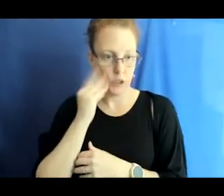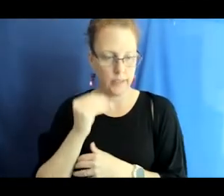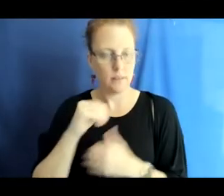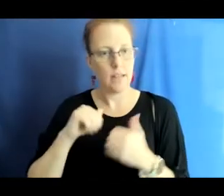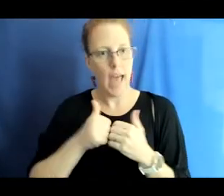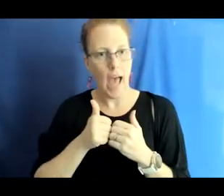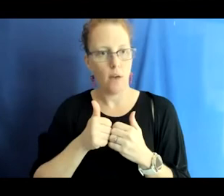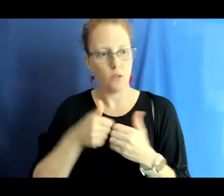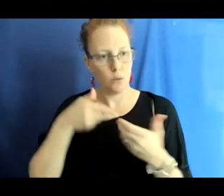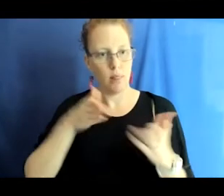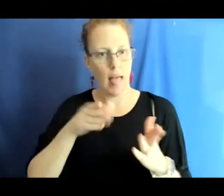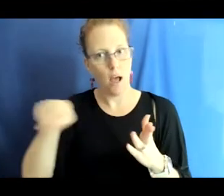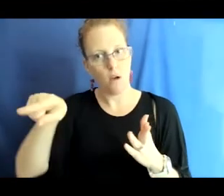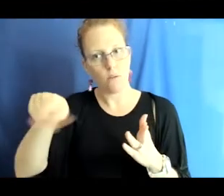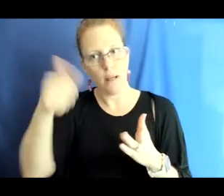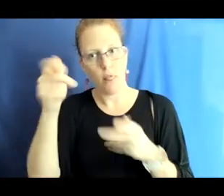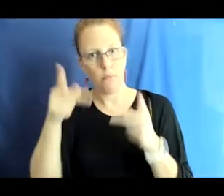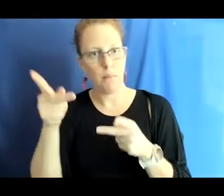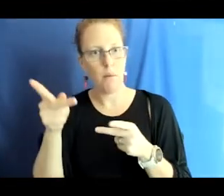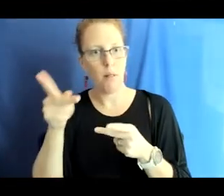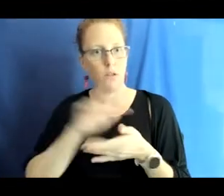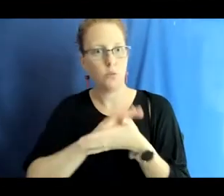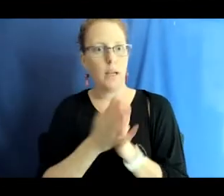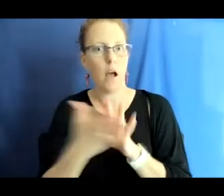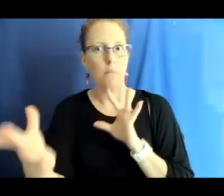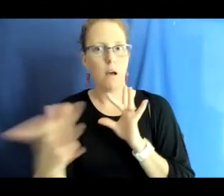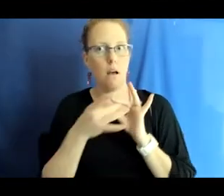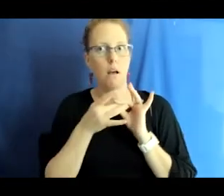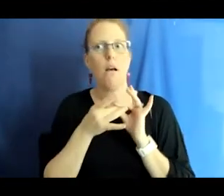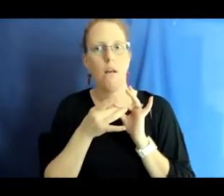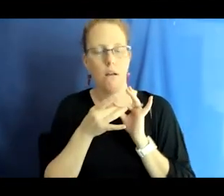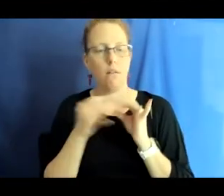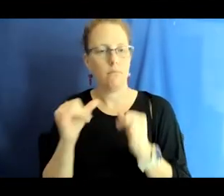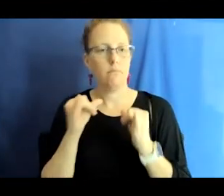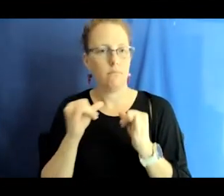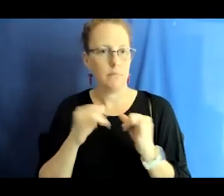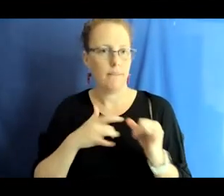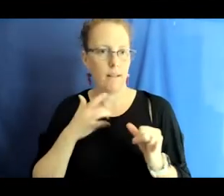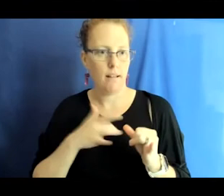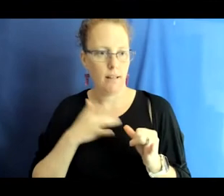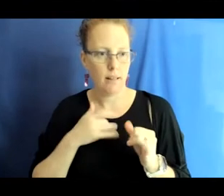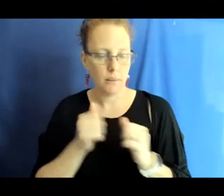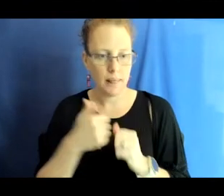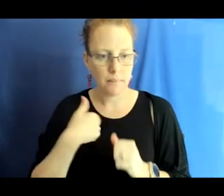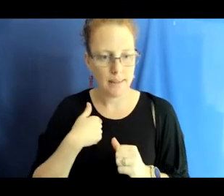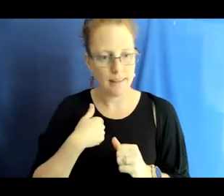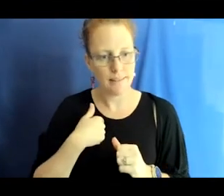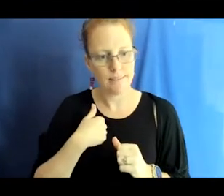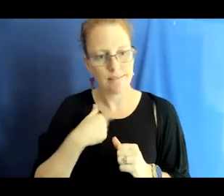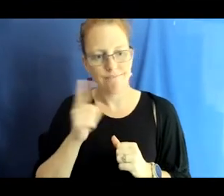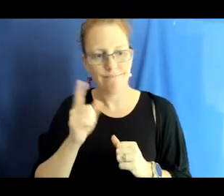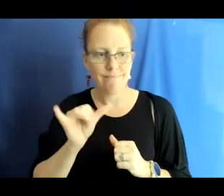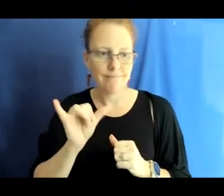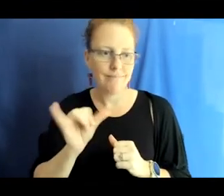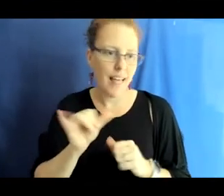to draw people in and to hopefully make them connect in a different way than if they were just, you know, watching this